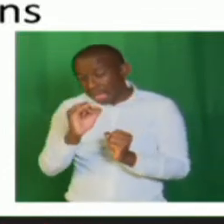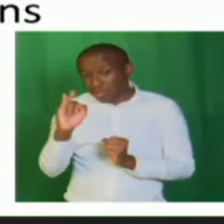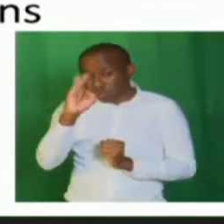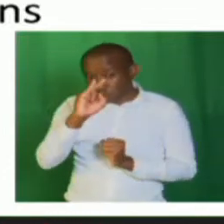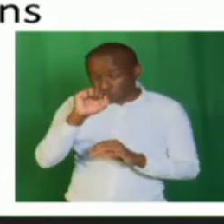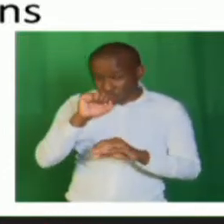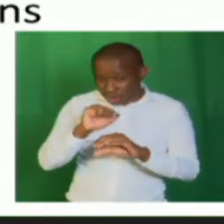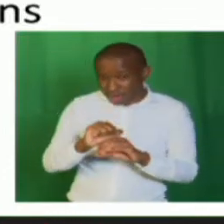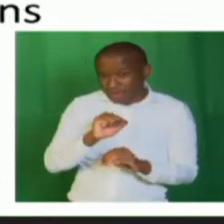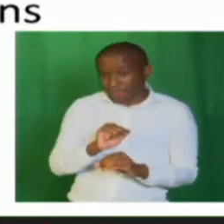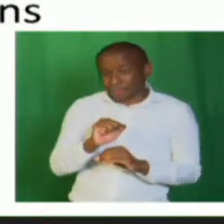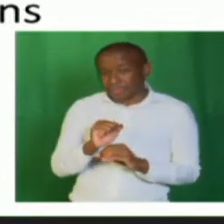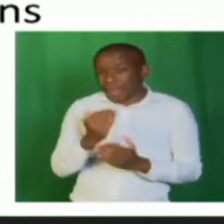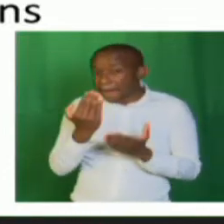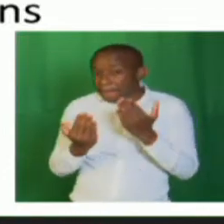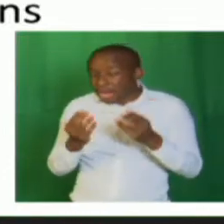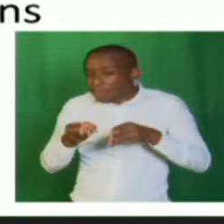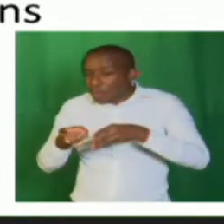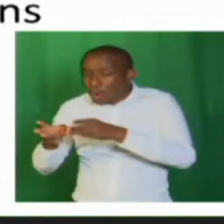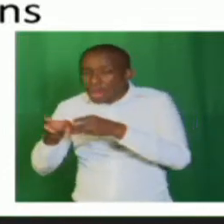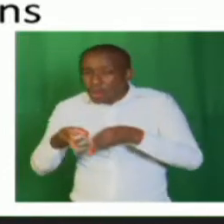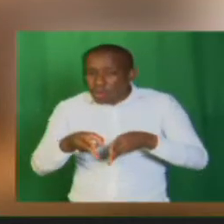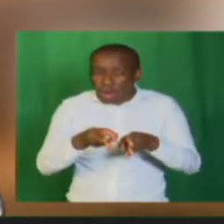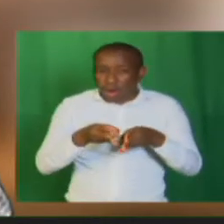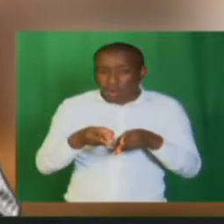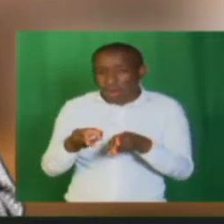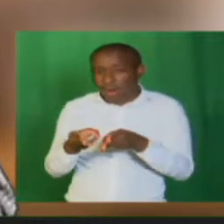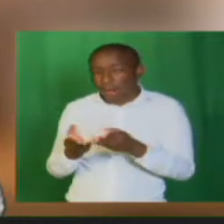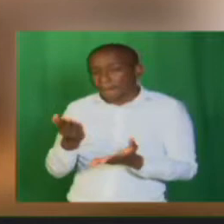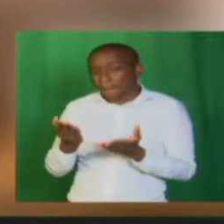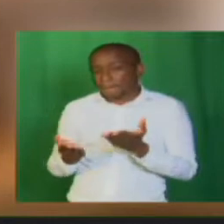may use any of the methods. You may use